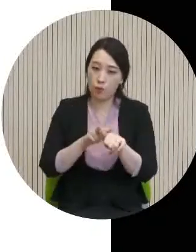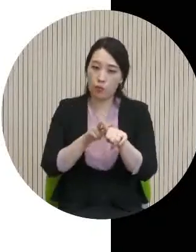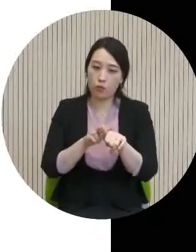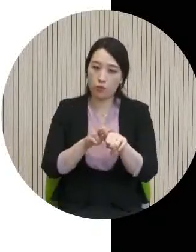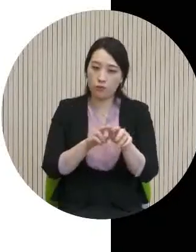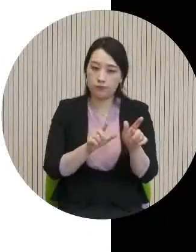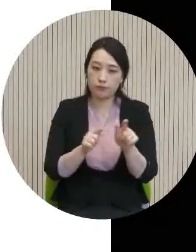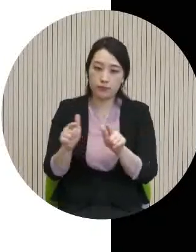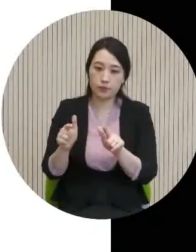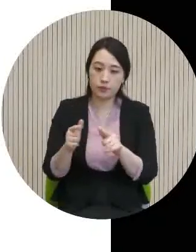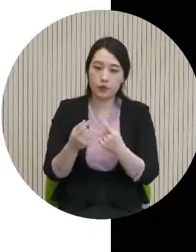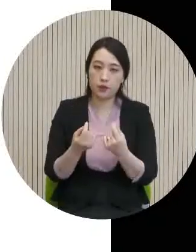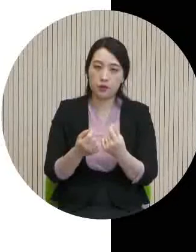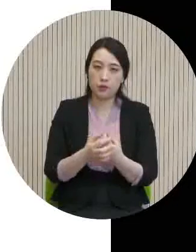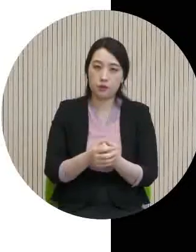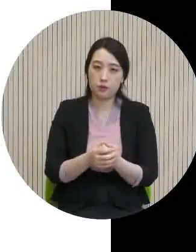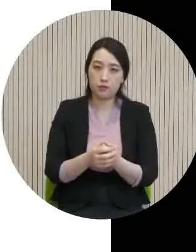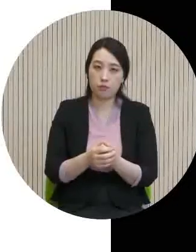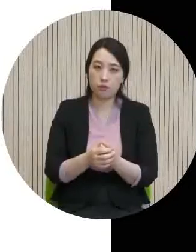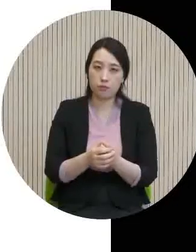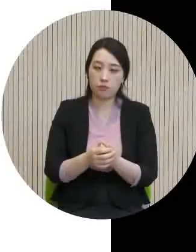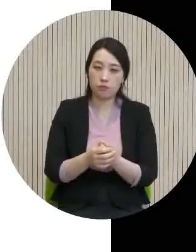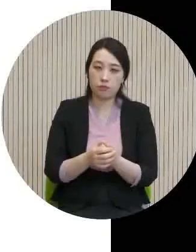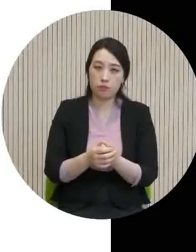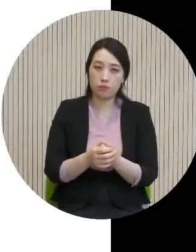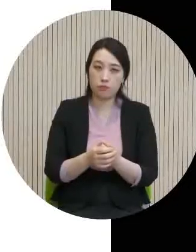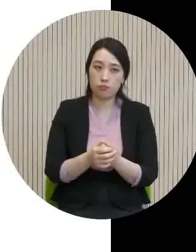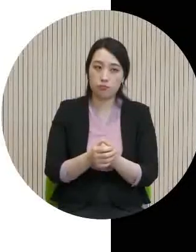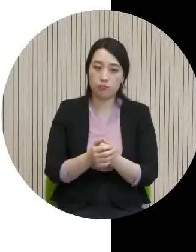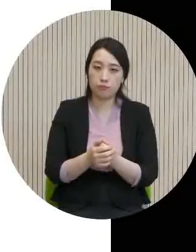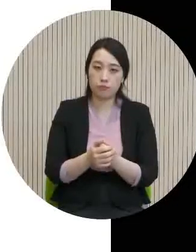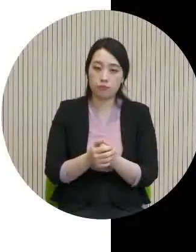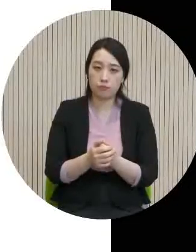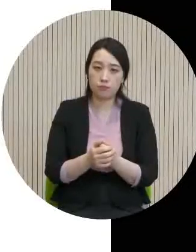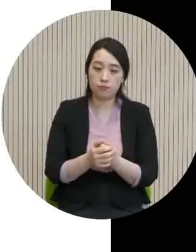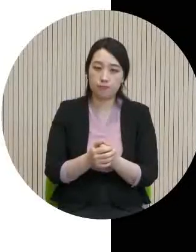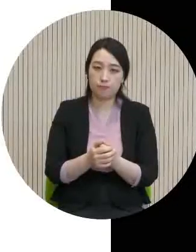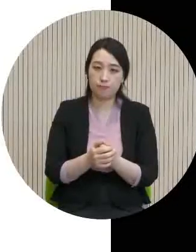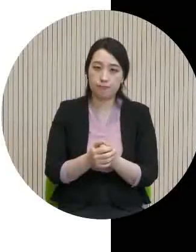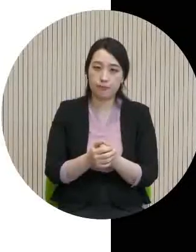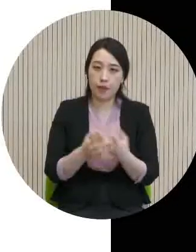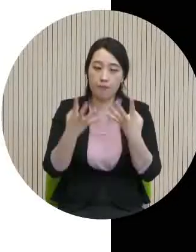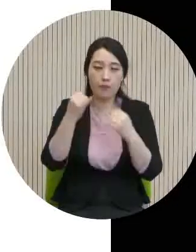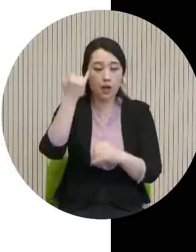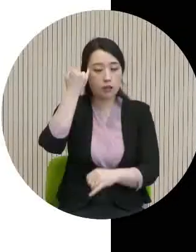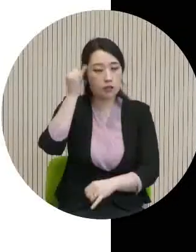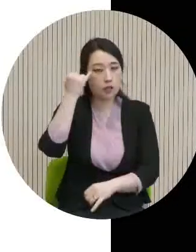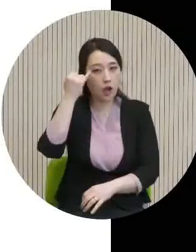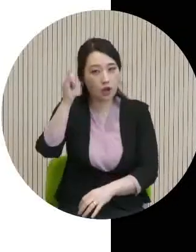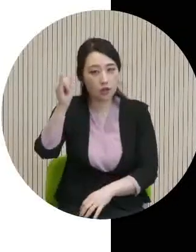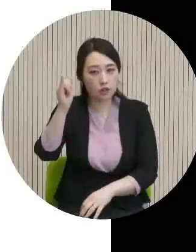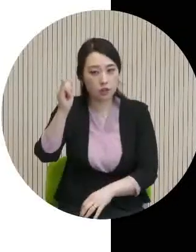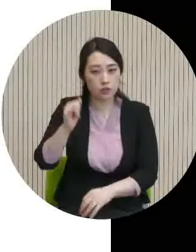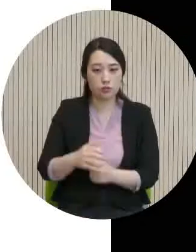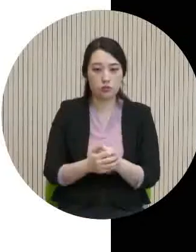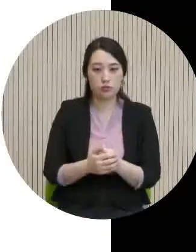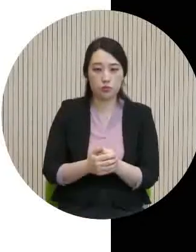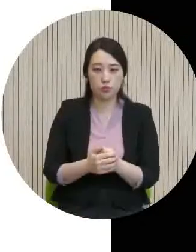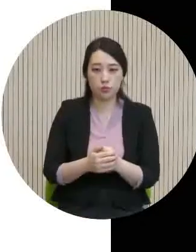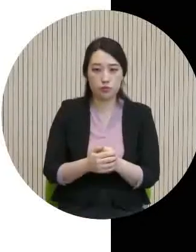ideas and concepts and insights that actually don't devalue the